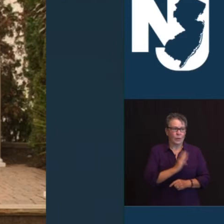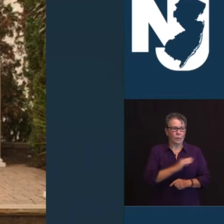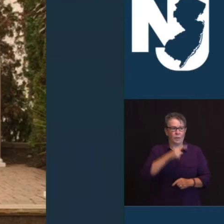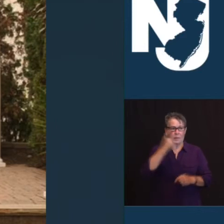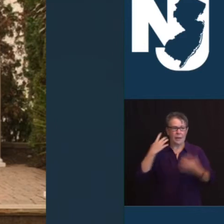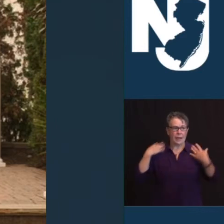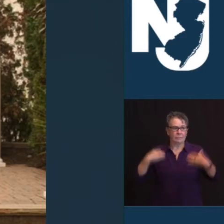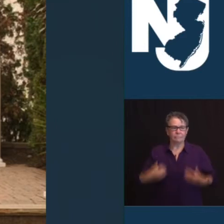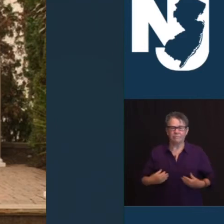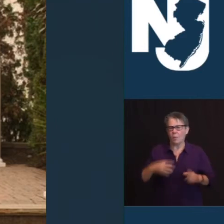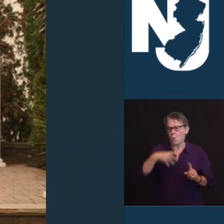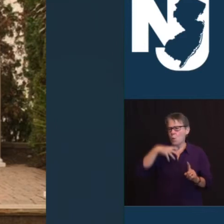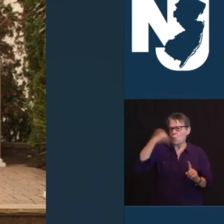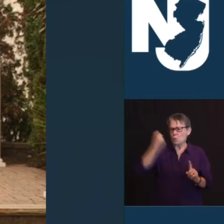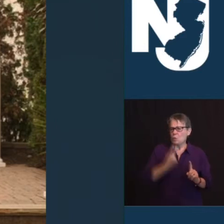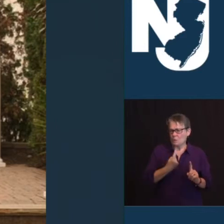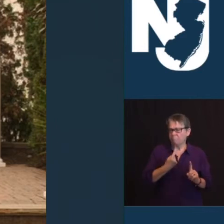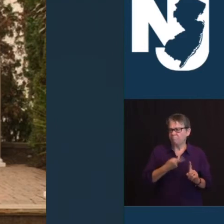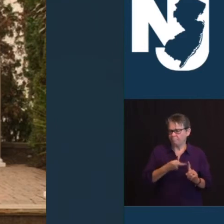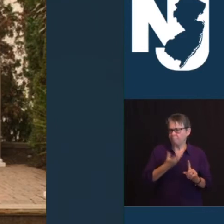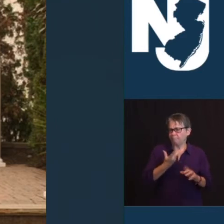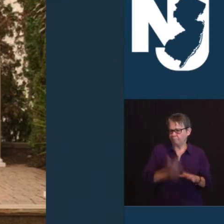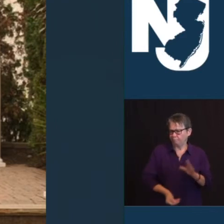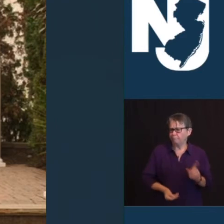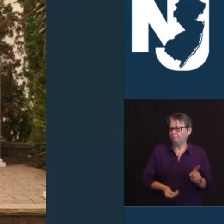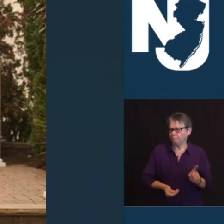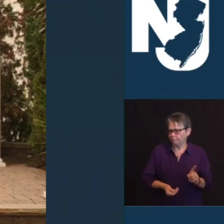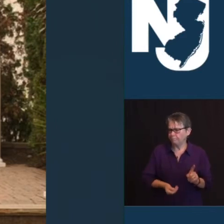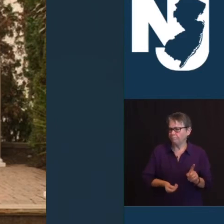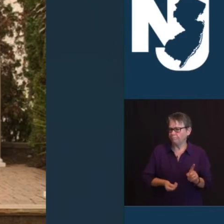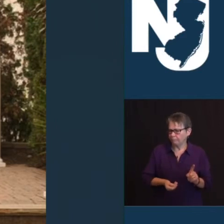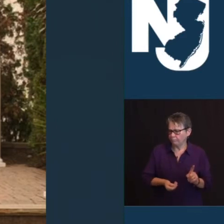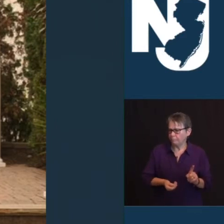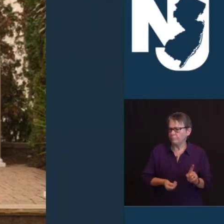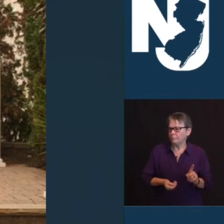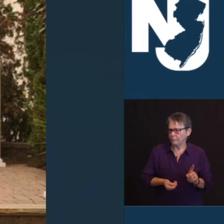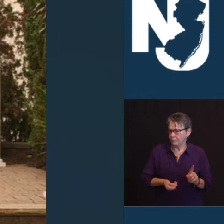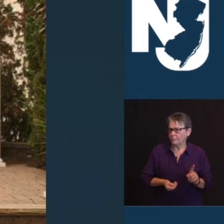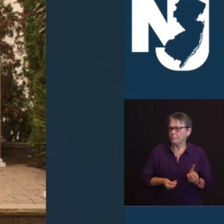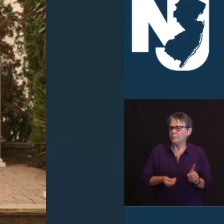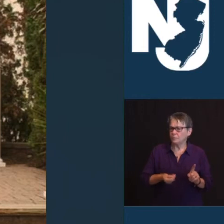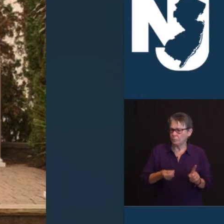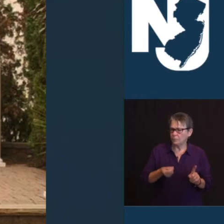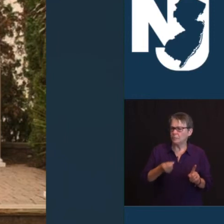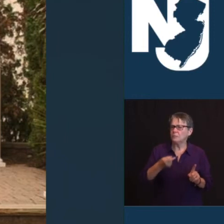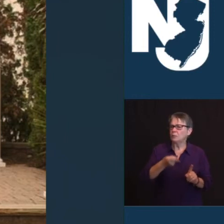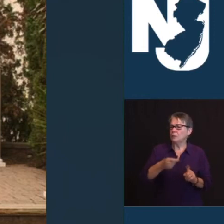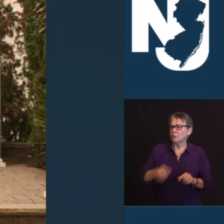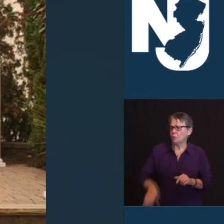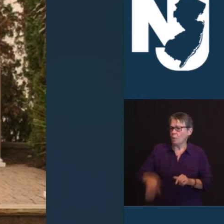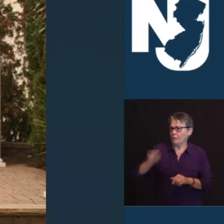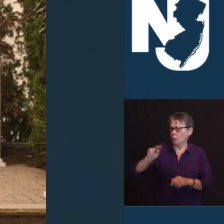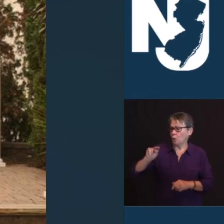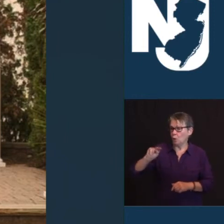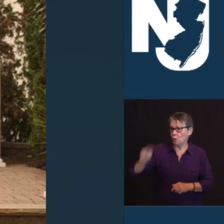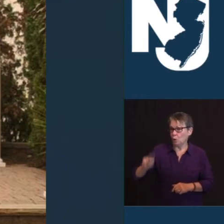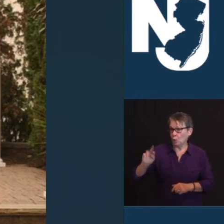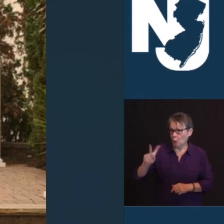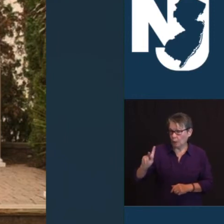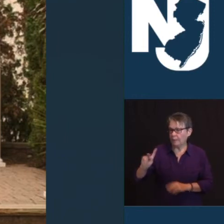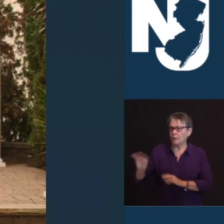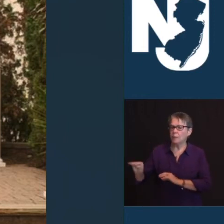resident of Newark who called West Orange home for the past 7 years. Anna was 83 years old.